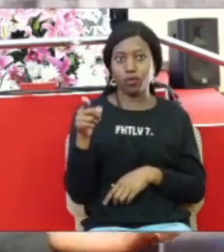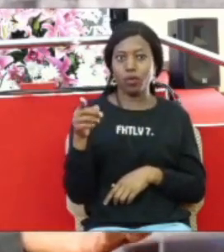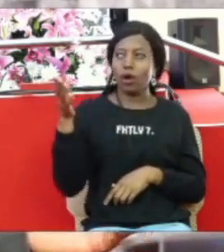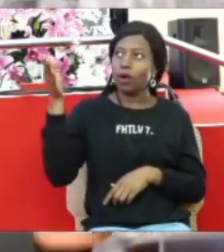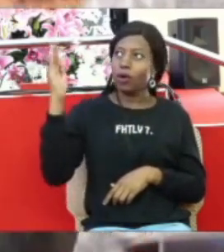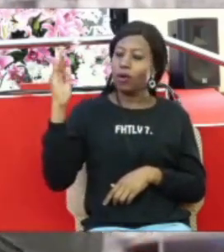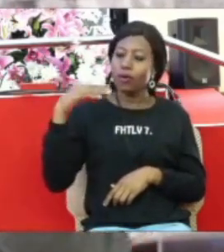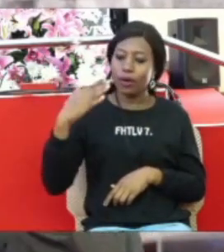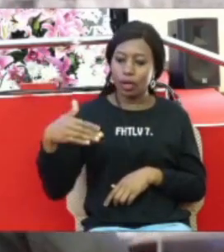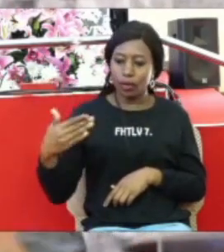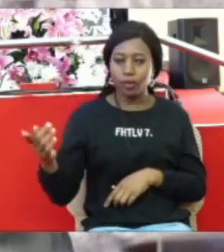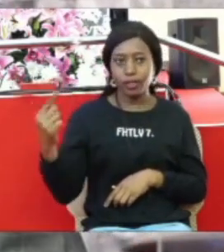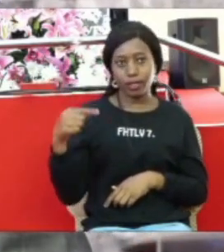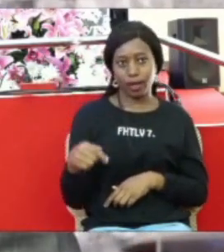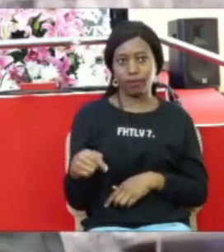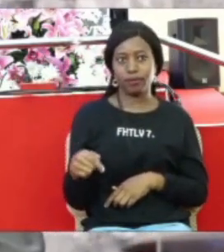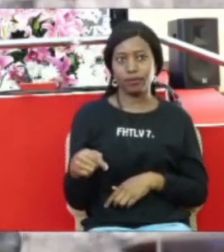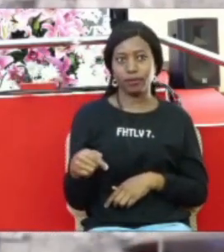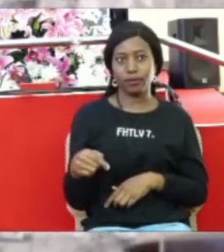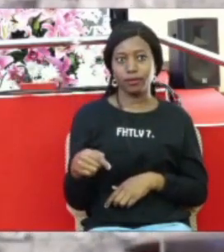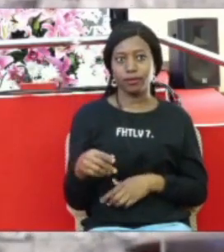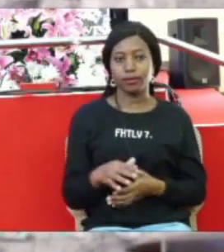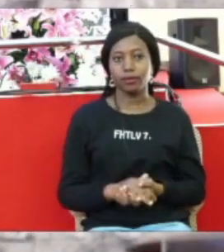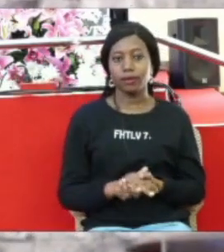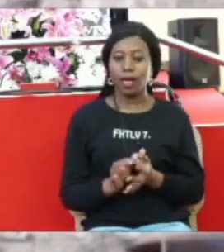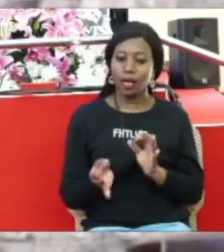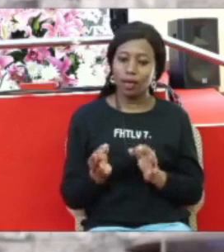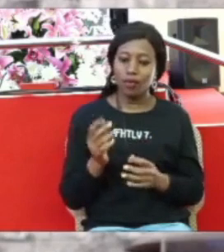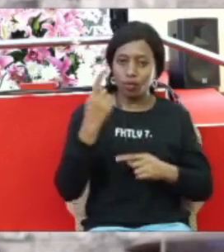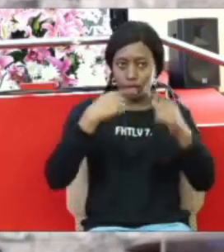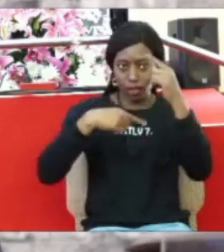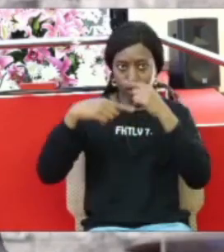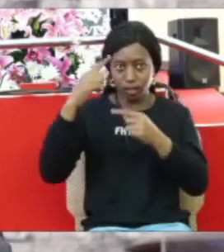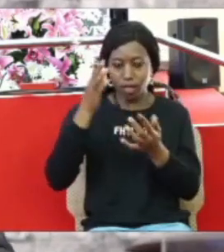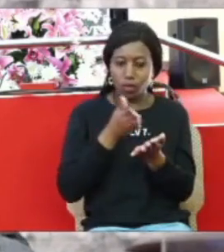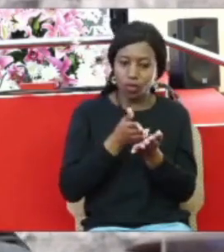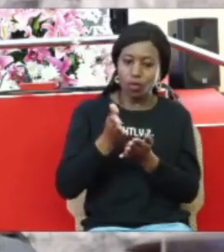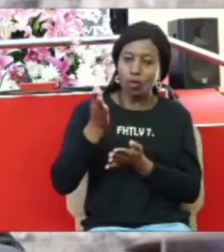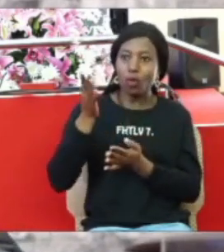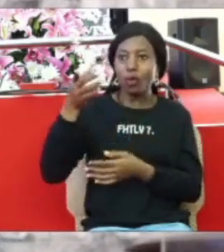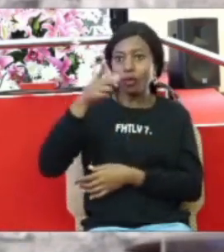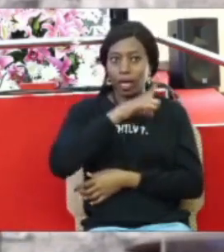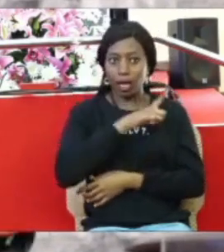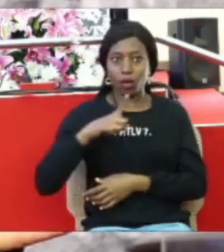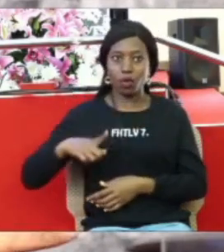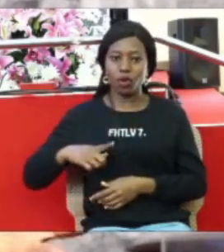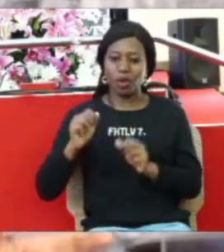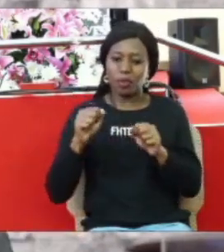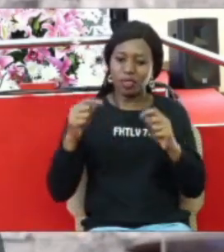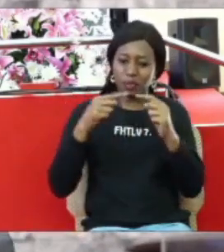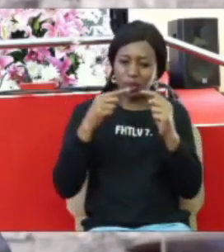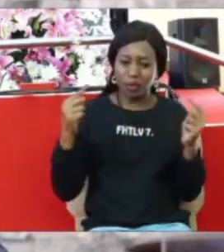know what? If victory today is found, if you got victory, even your enemies will celebrate with you. Some of them will